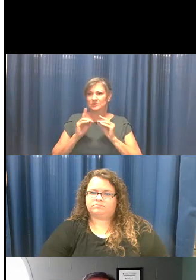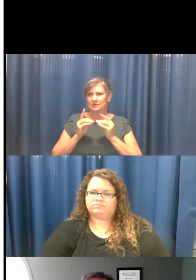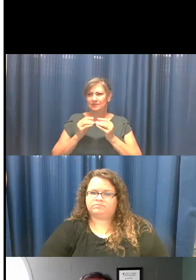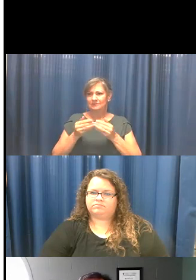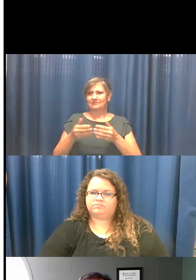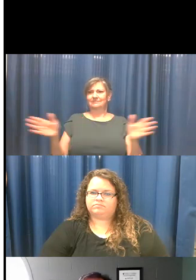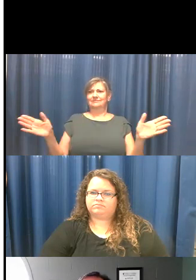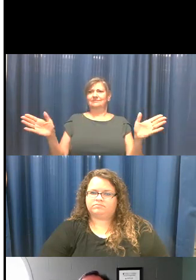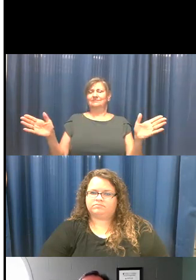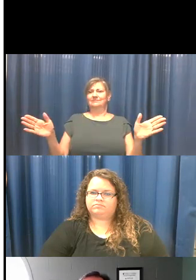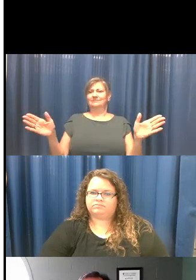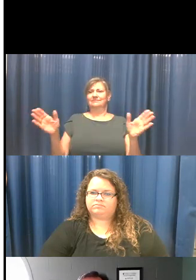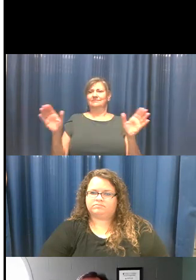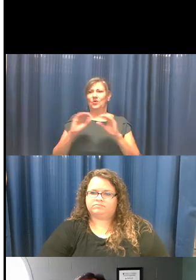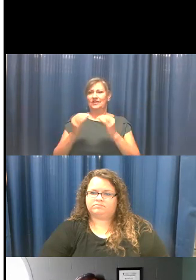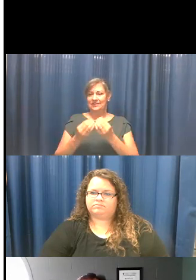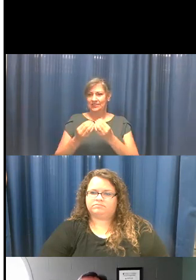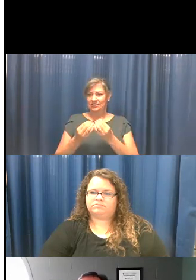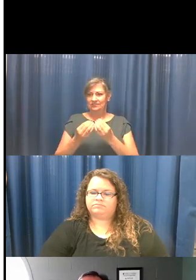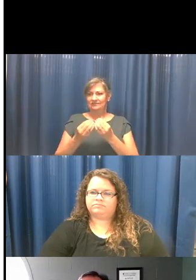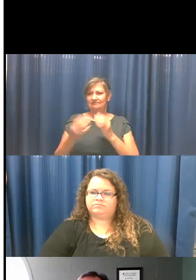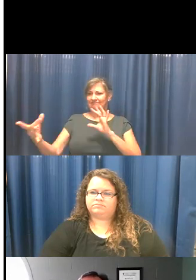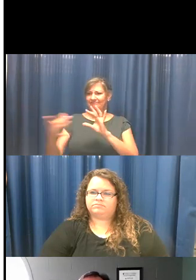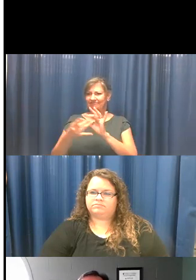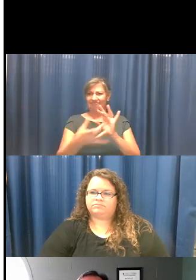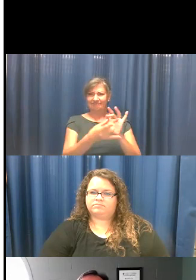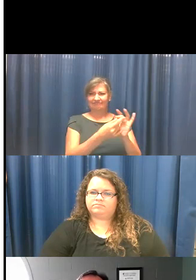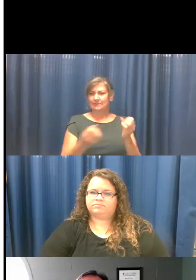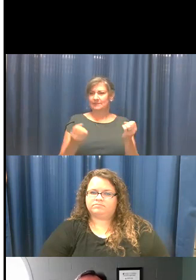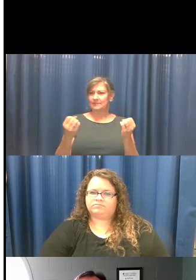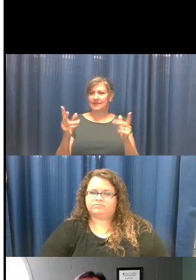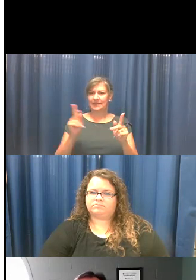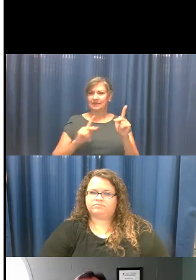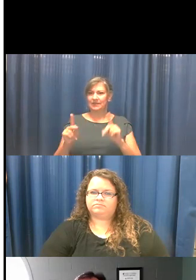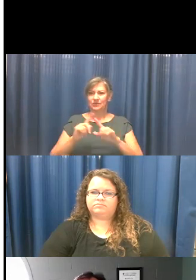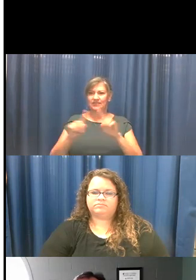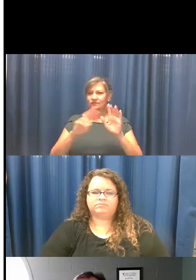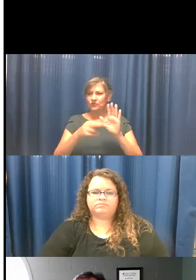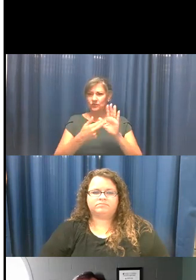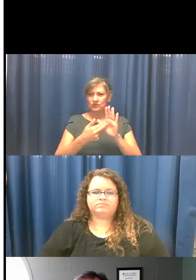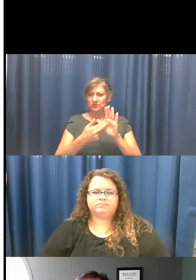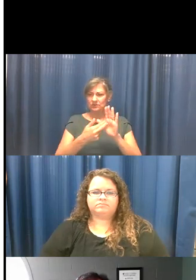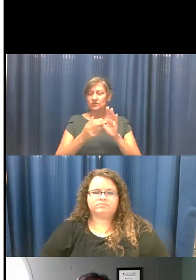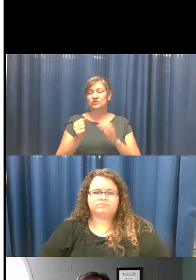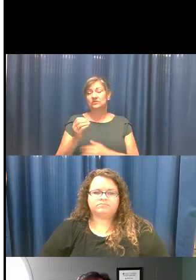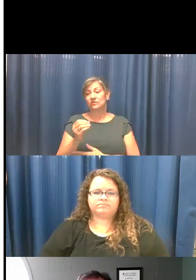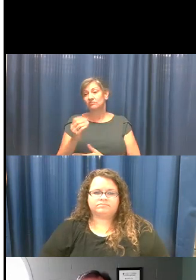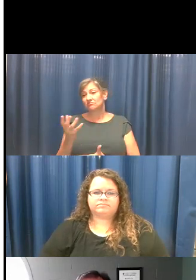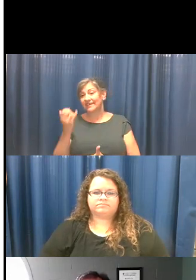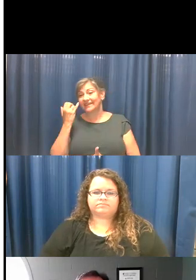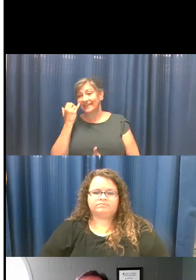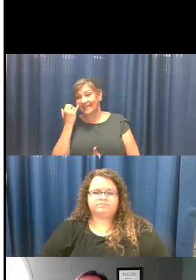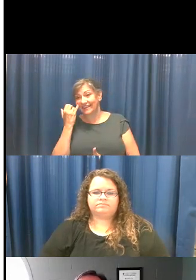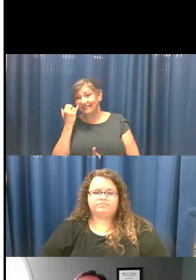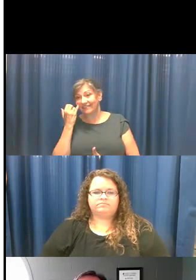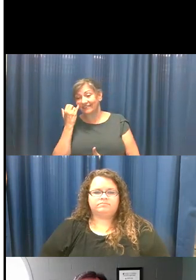the organization with a large number of people who had all sorts of different roles. And so if you would like